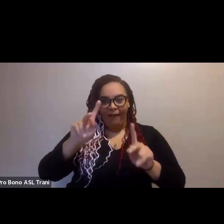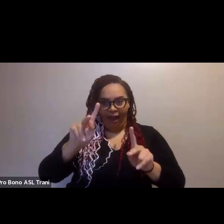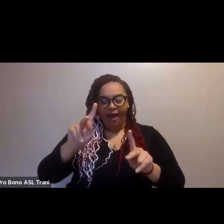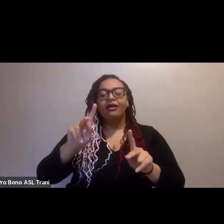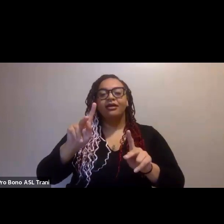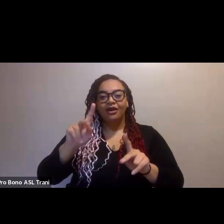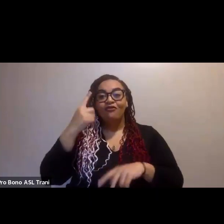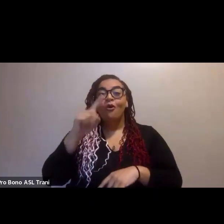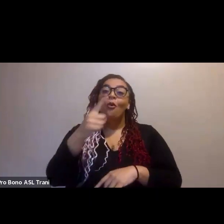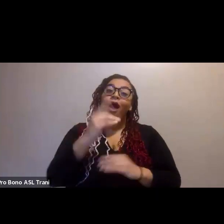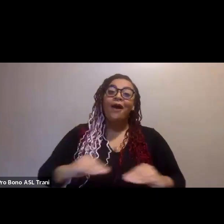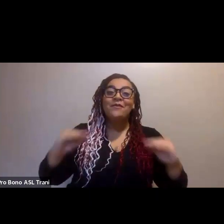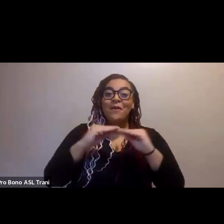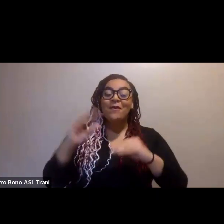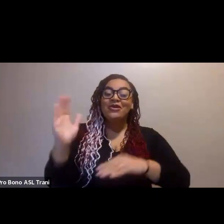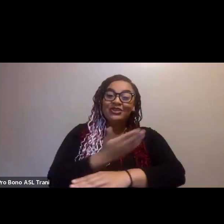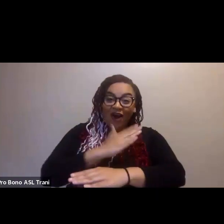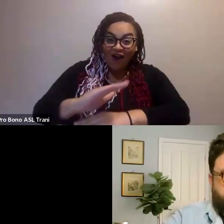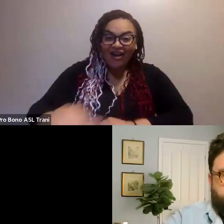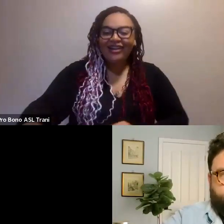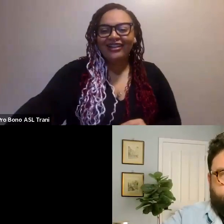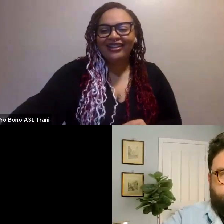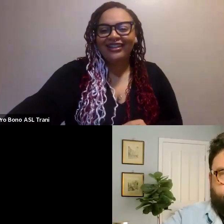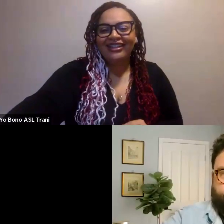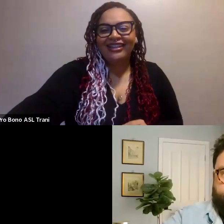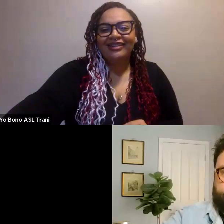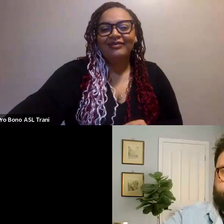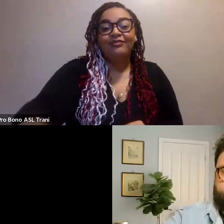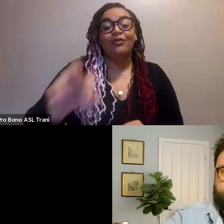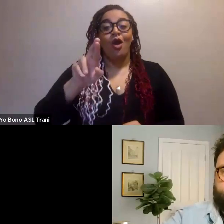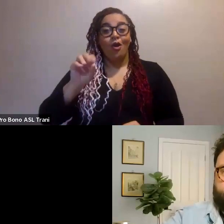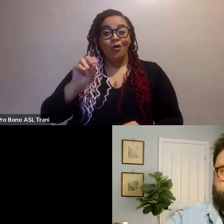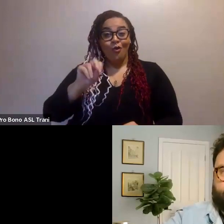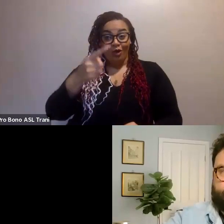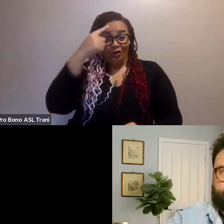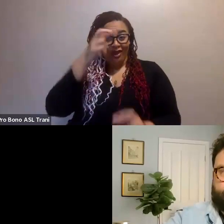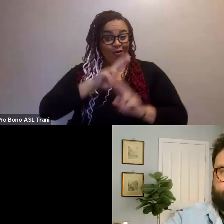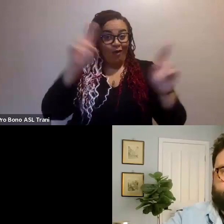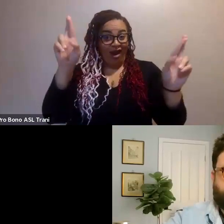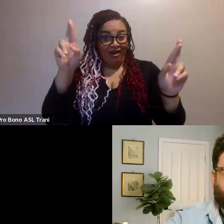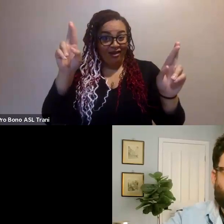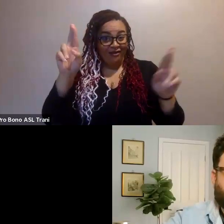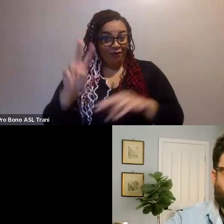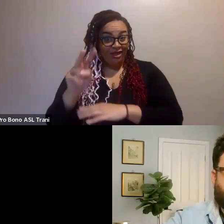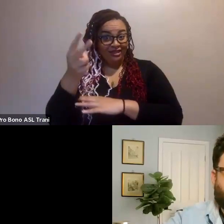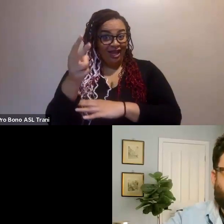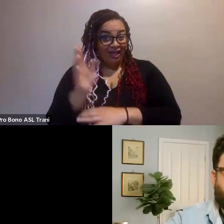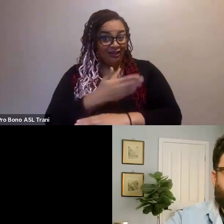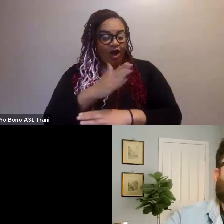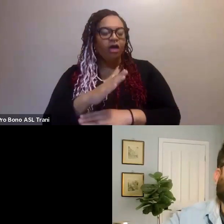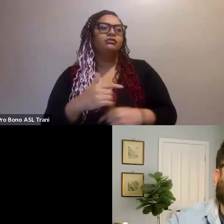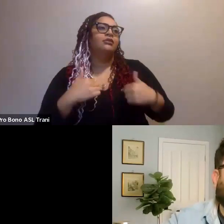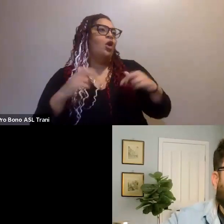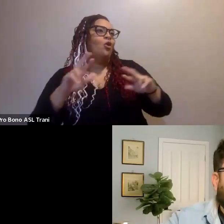here for another performance. Ronnie, you think you're ready for round 2 over here? I'm as ready as I can